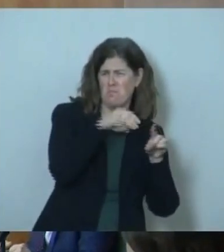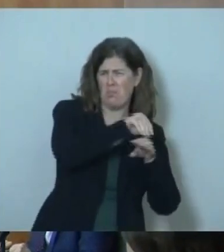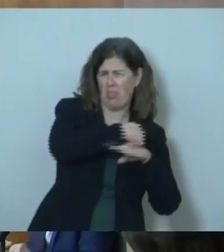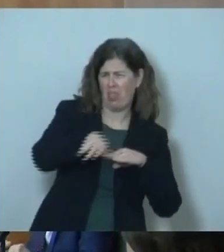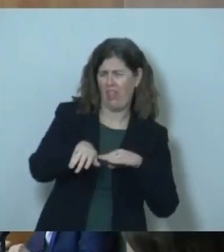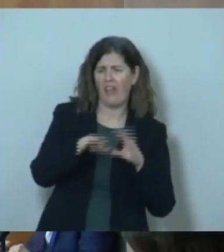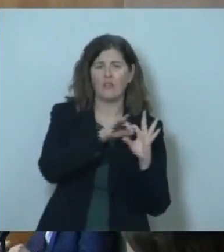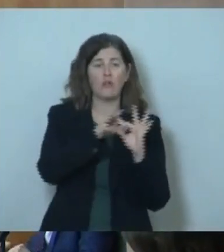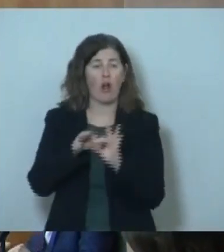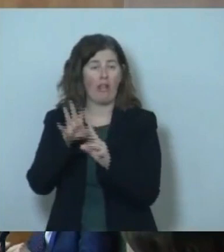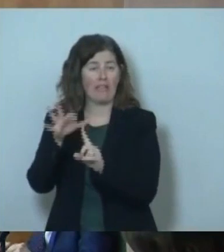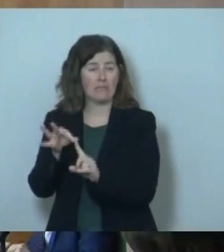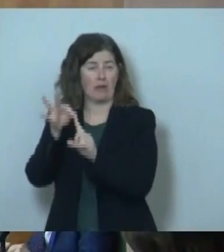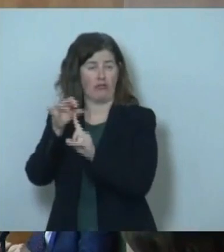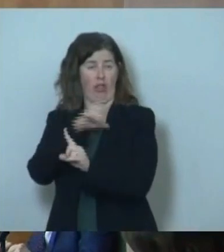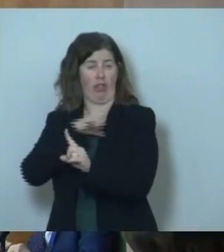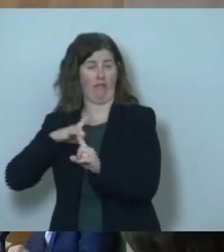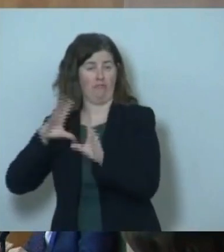special session,